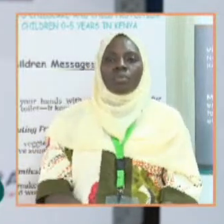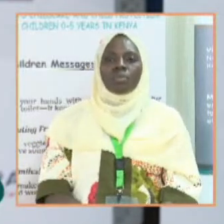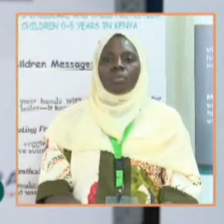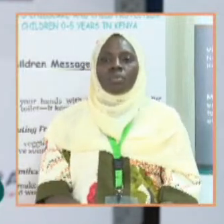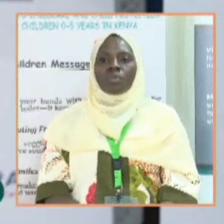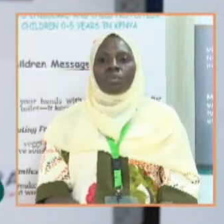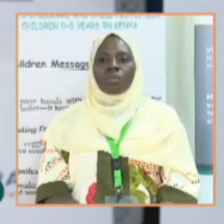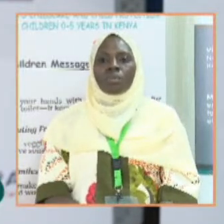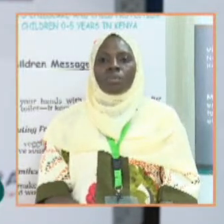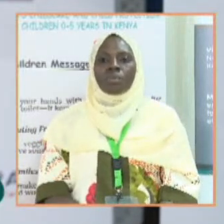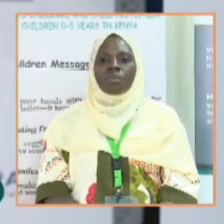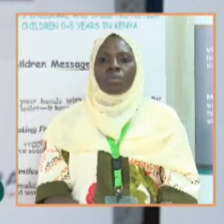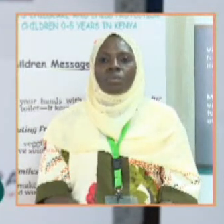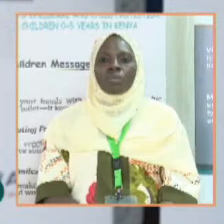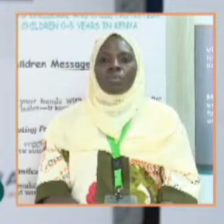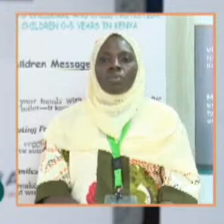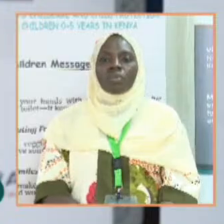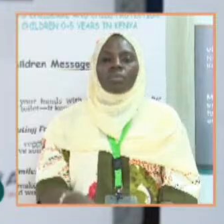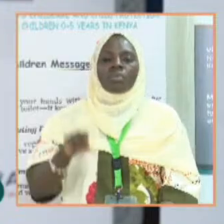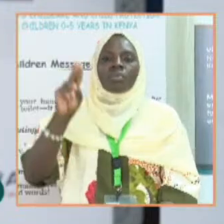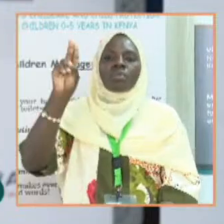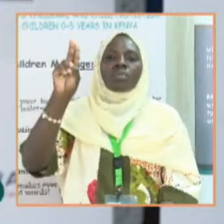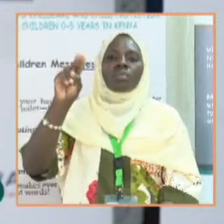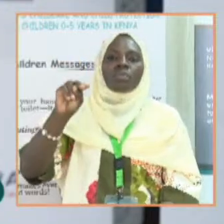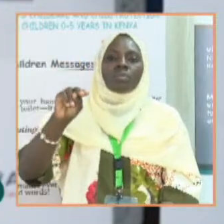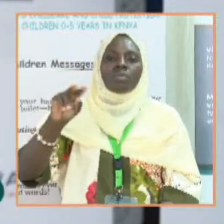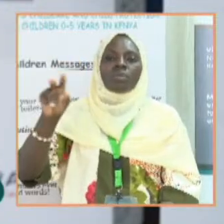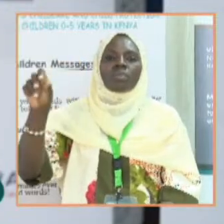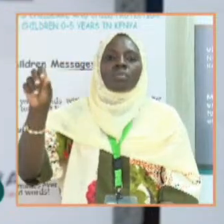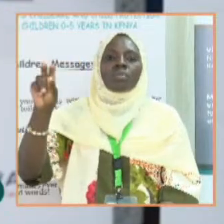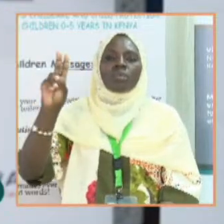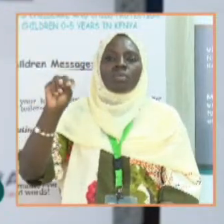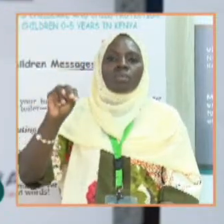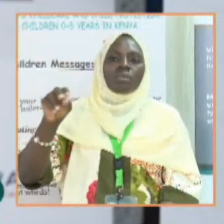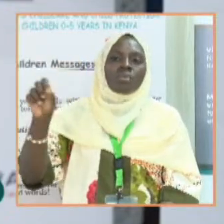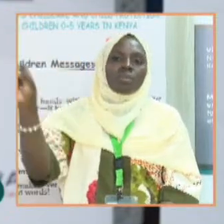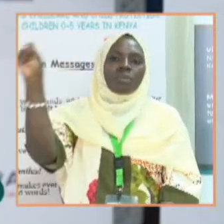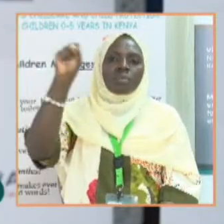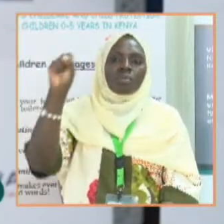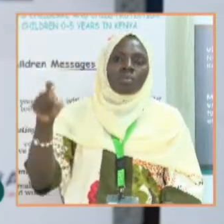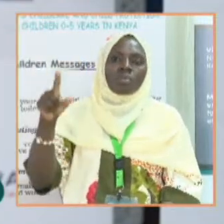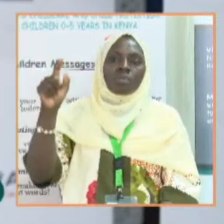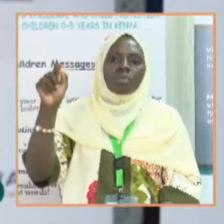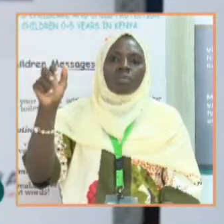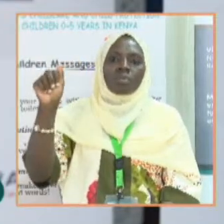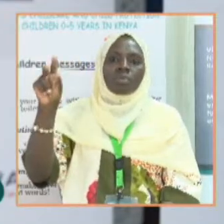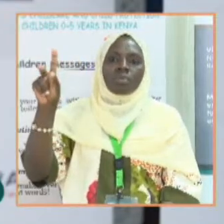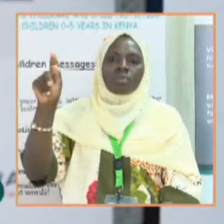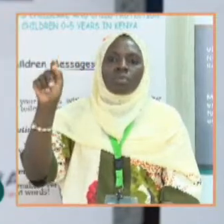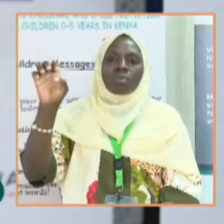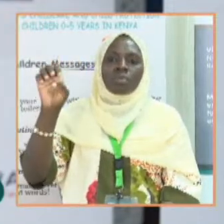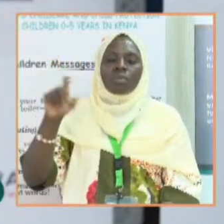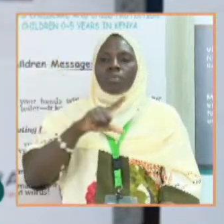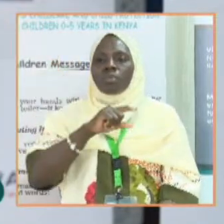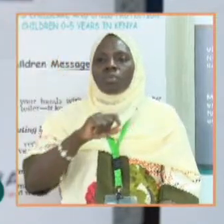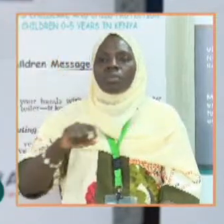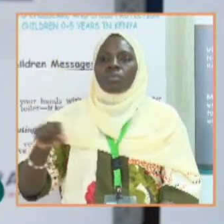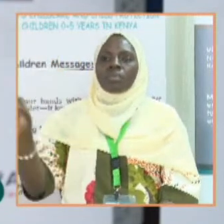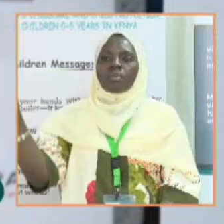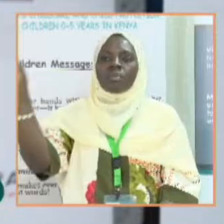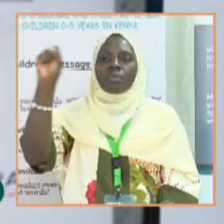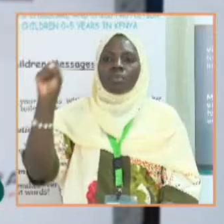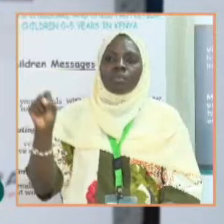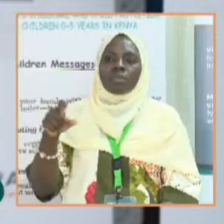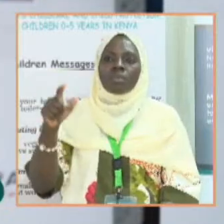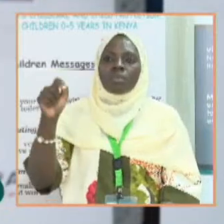and state actors coming in, being established, and their roles are established in MOUs. And again, they